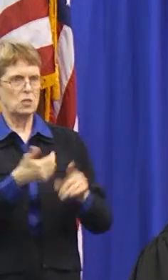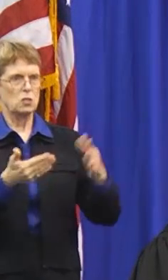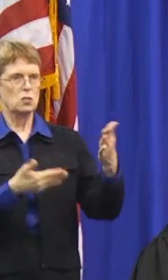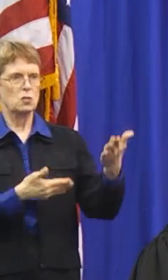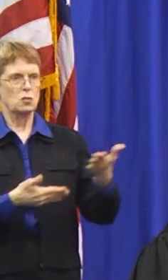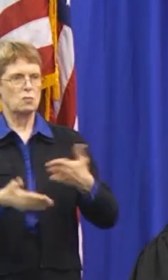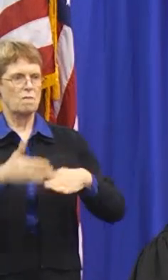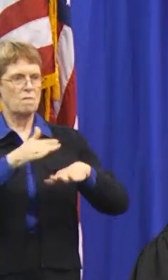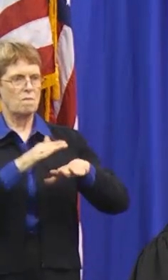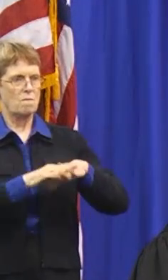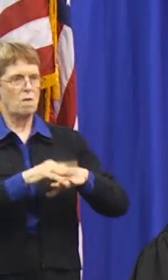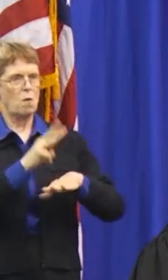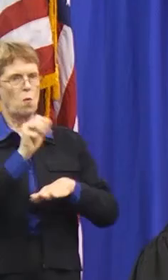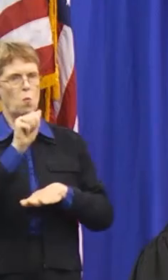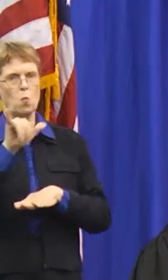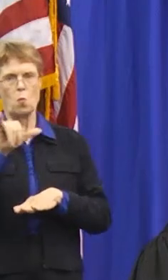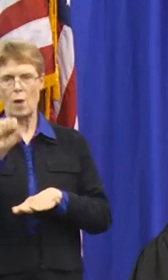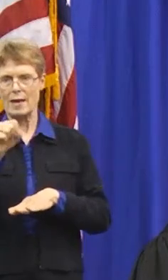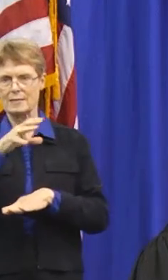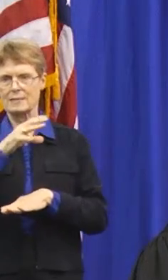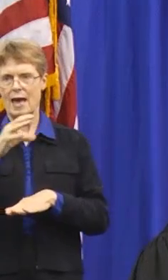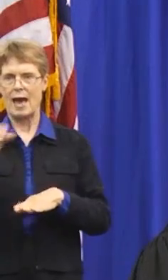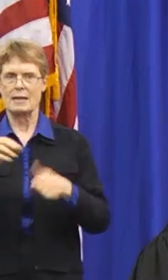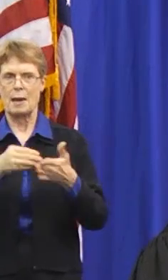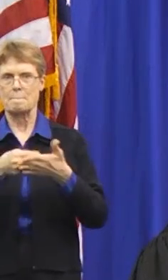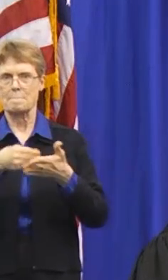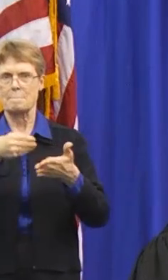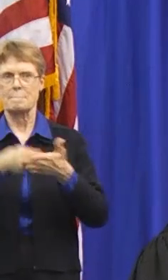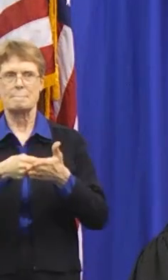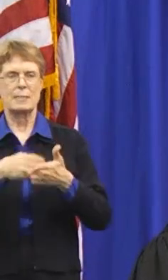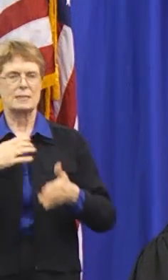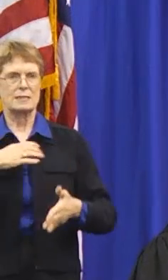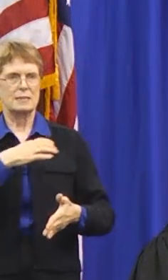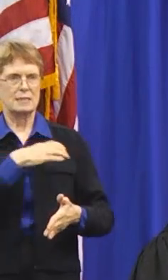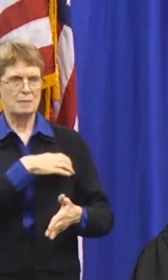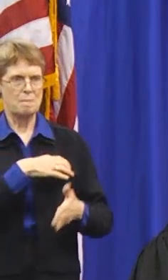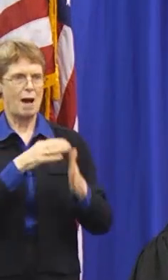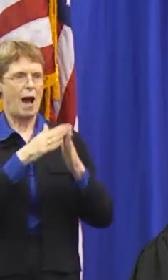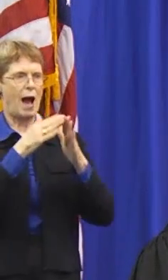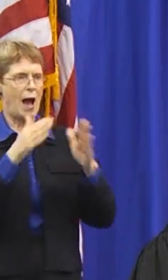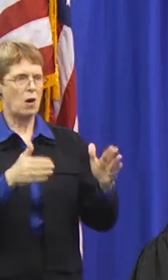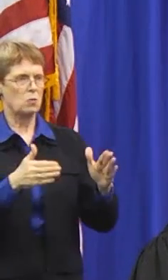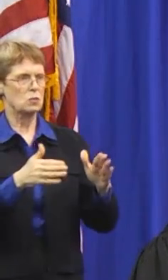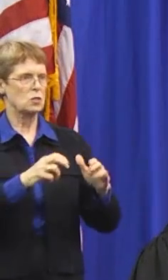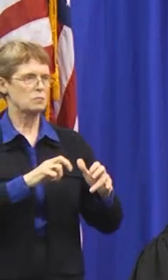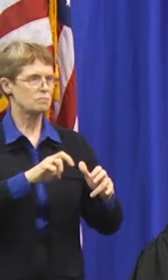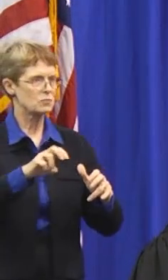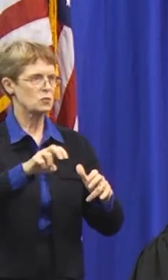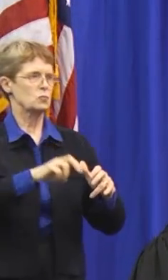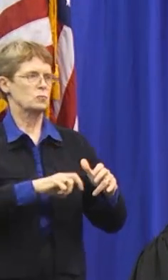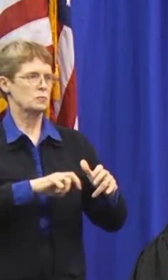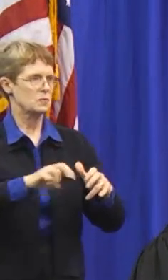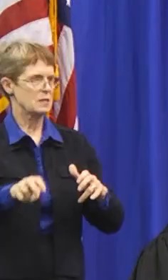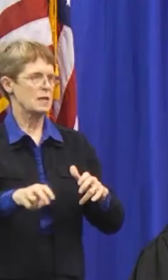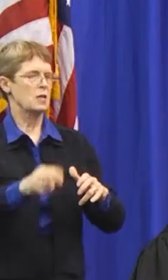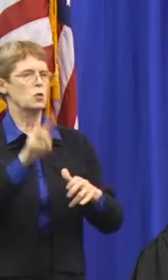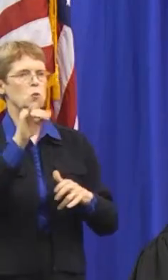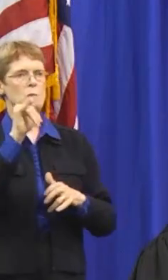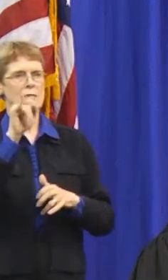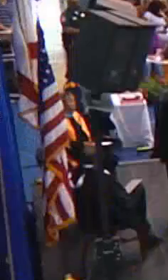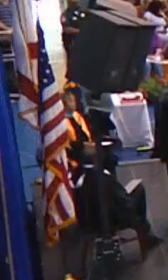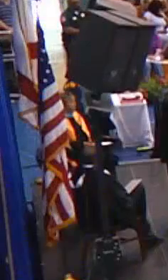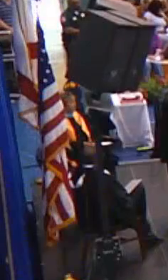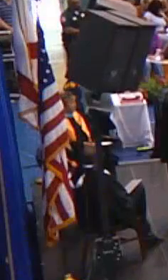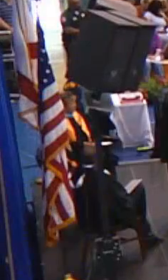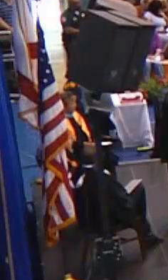Committee, served as chairman of the House Transportation, Utilities, and Infrastructure Committee, and